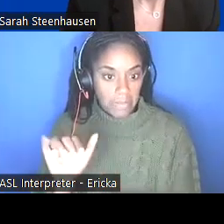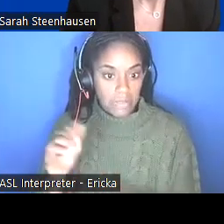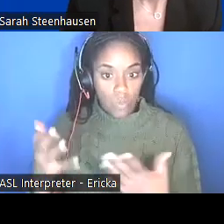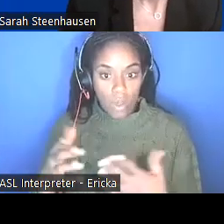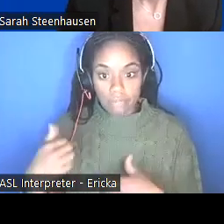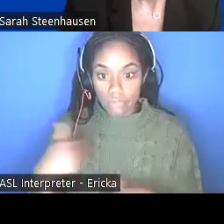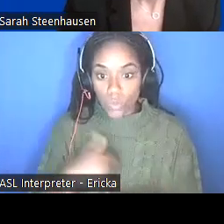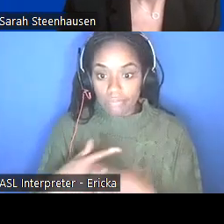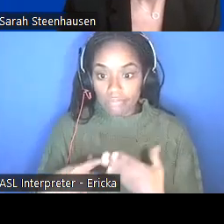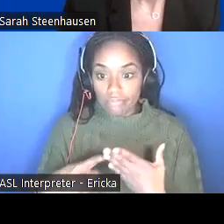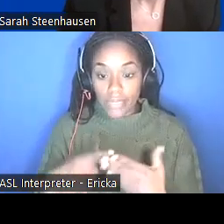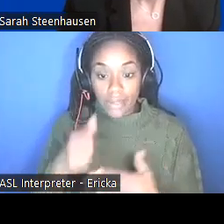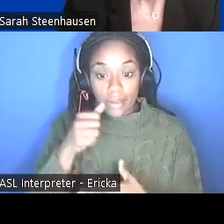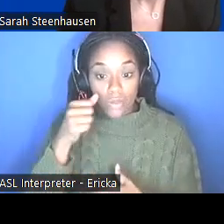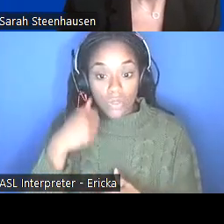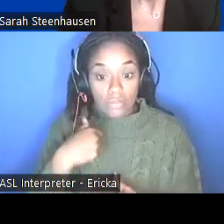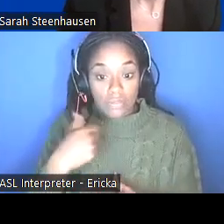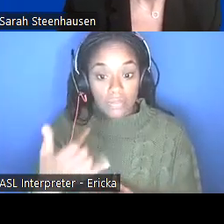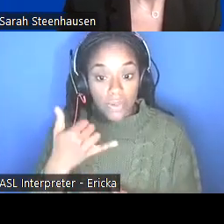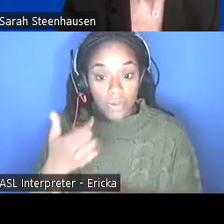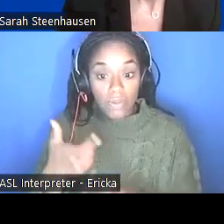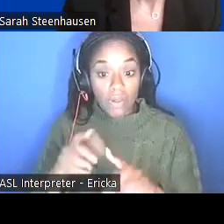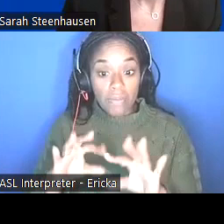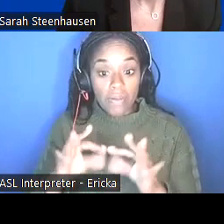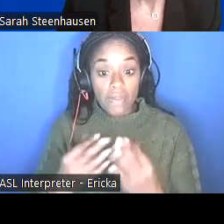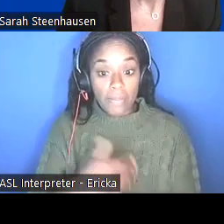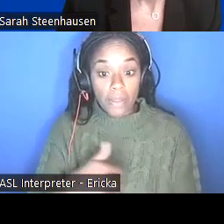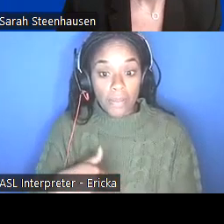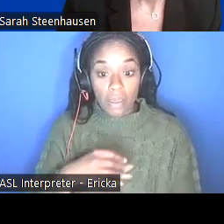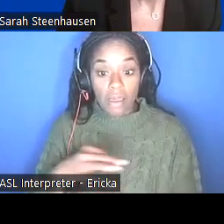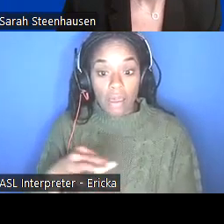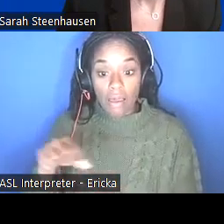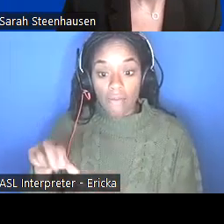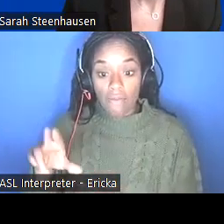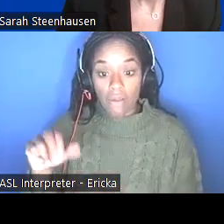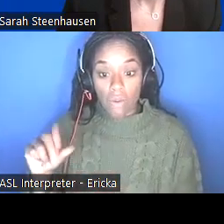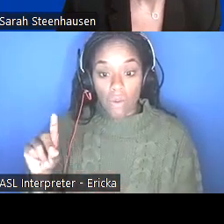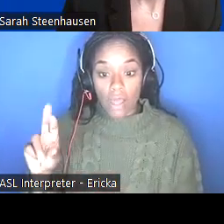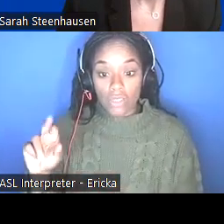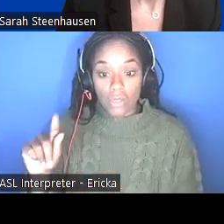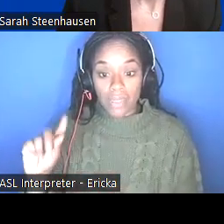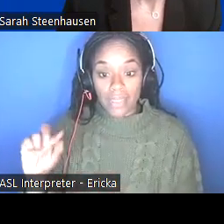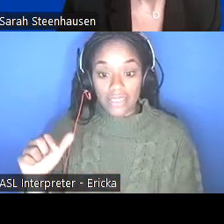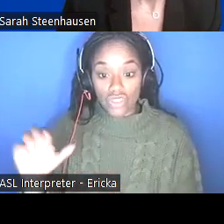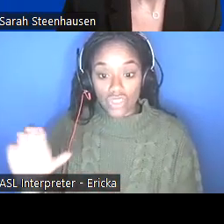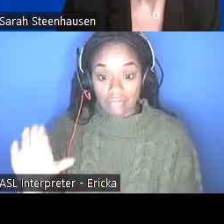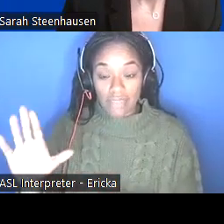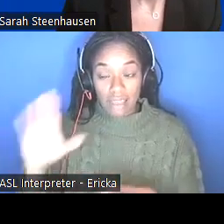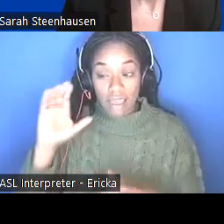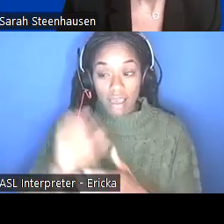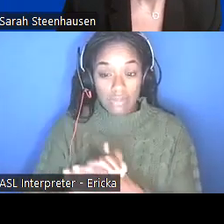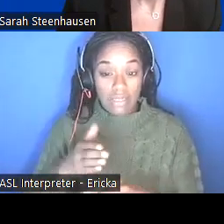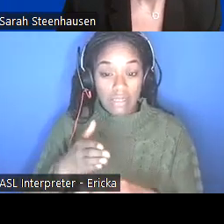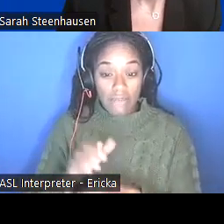I had a call yesterday from a family member of a quadriplegic that's husband is going back to work after family